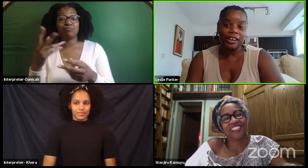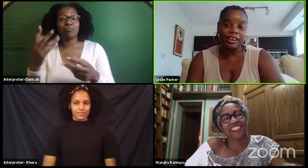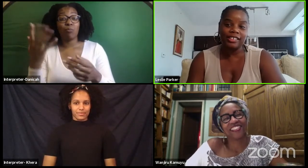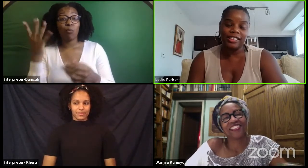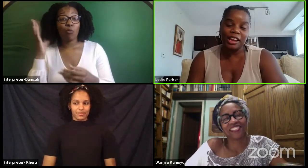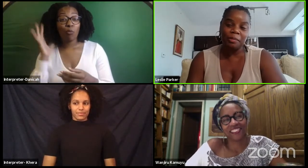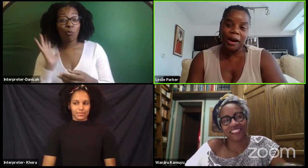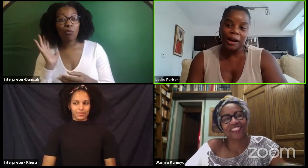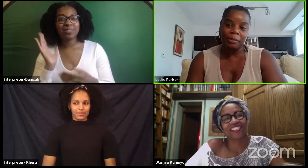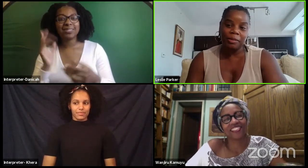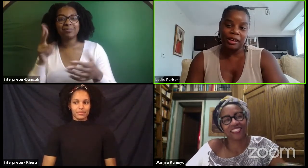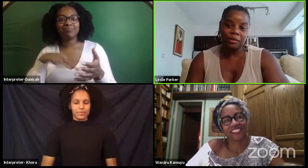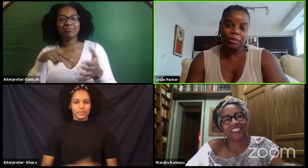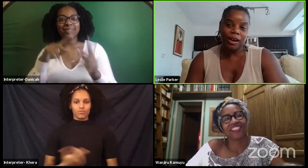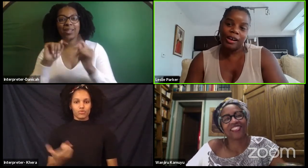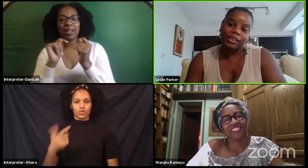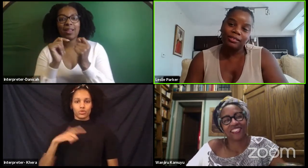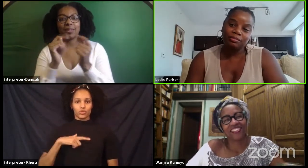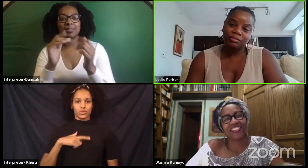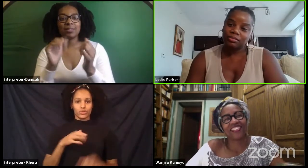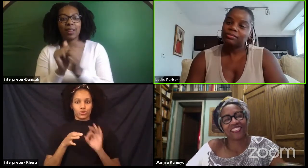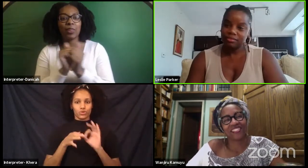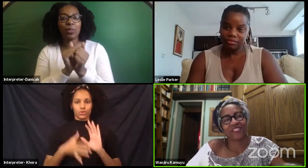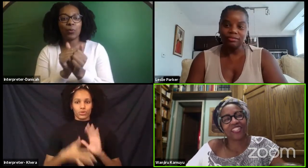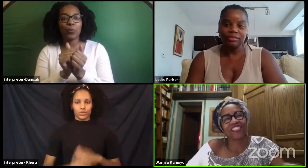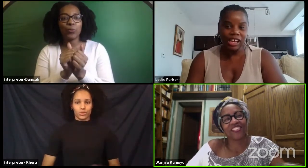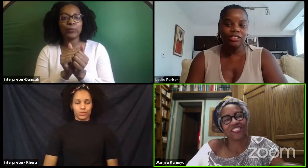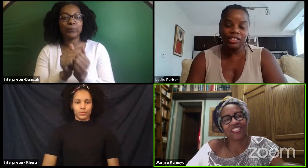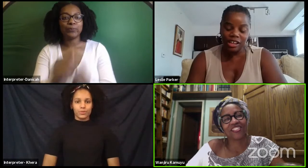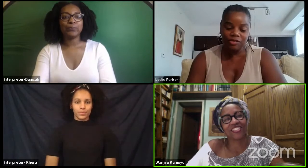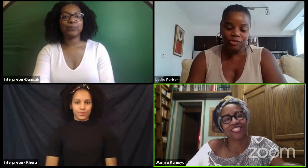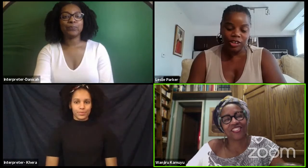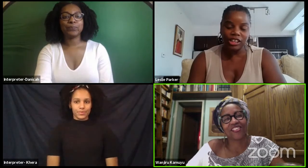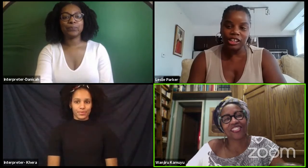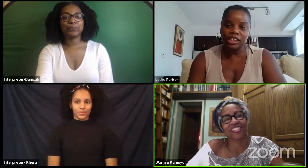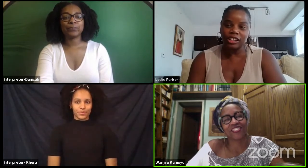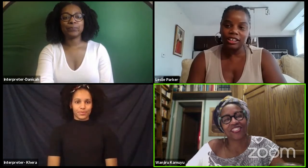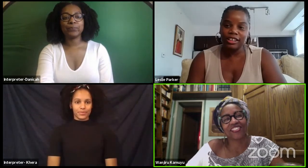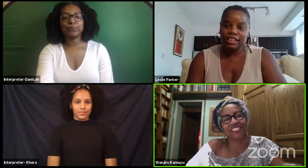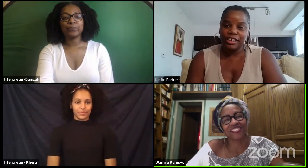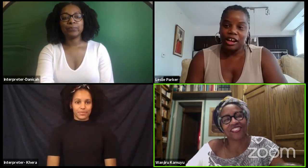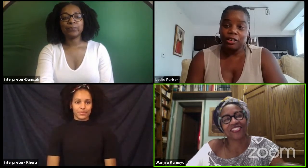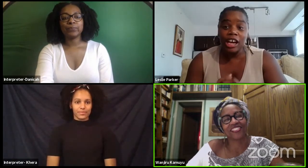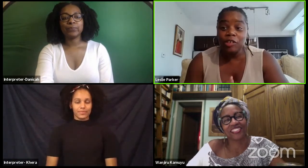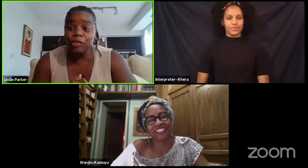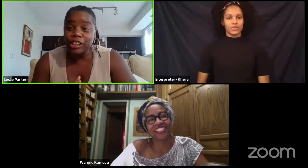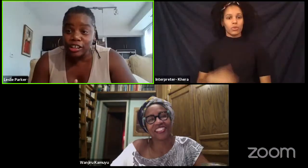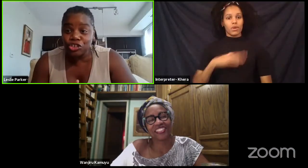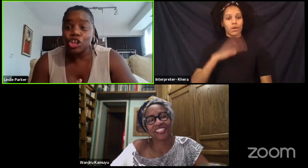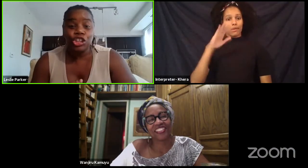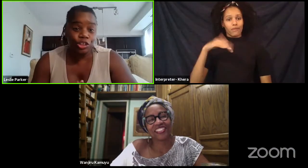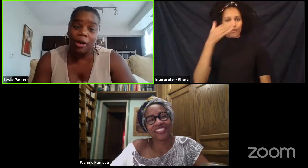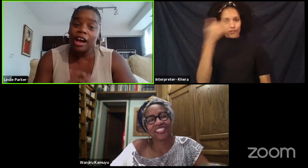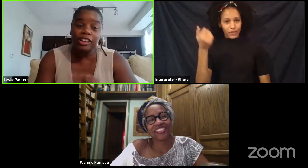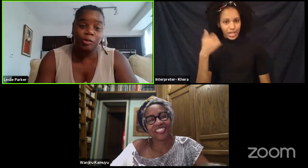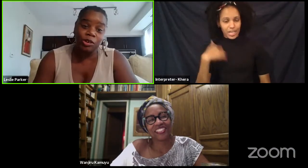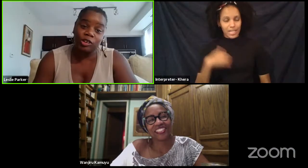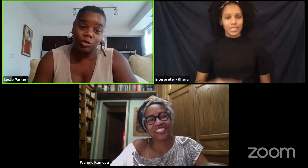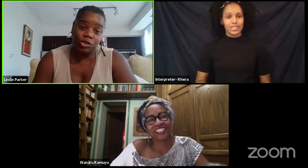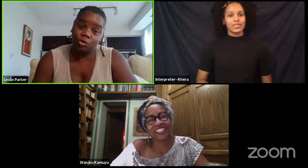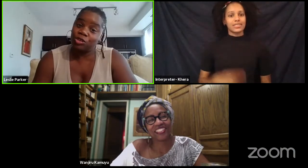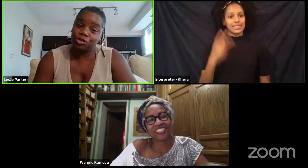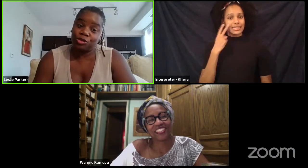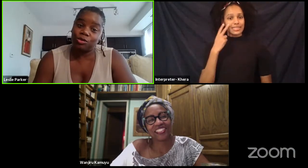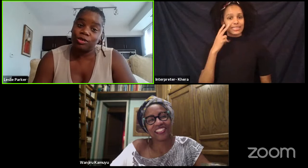Philadelphia, Standpipe, Painted Bride. Oh, my God. I'll never forget it. I'll never forget my